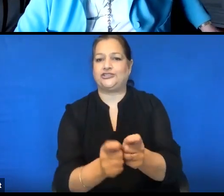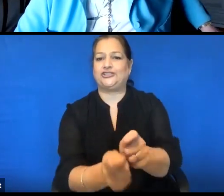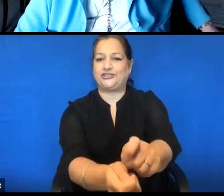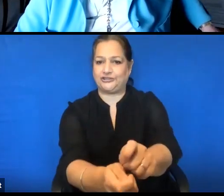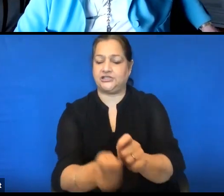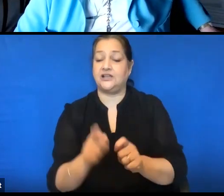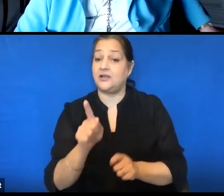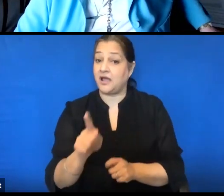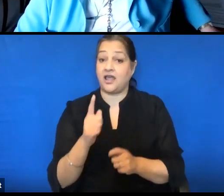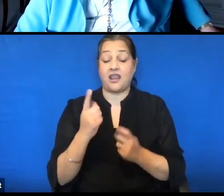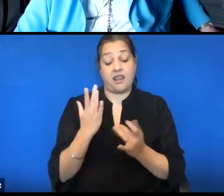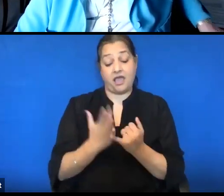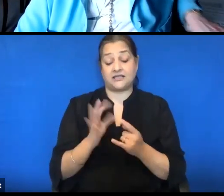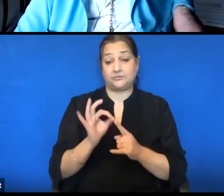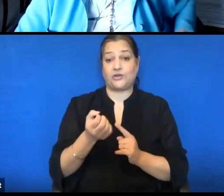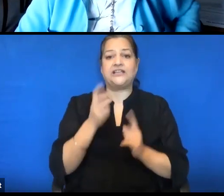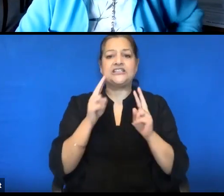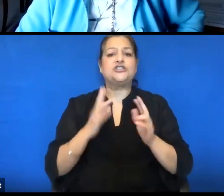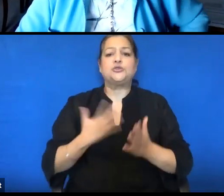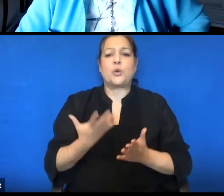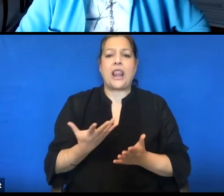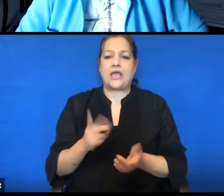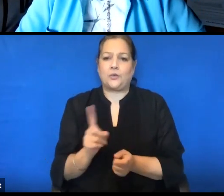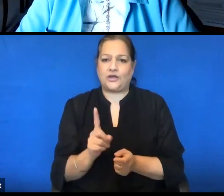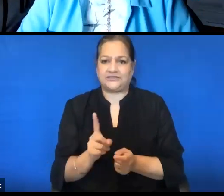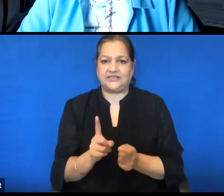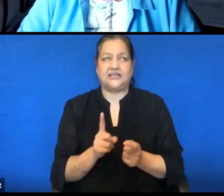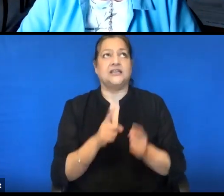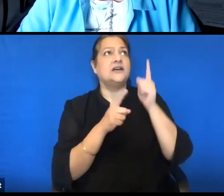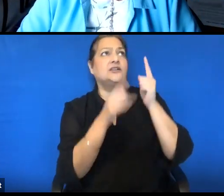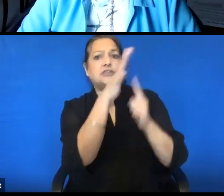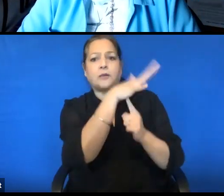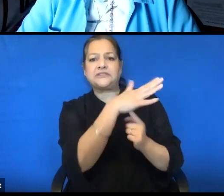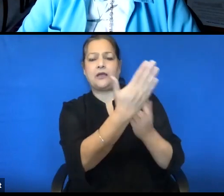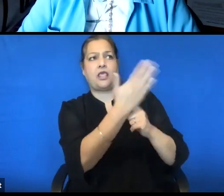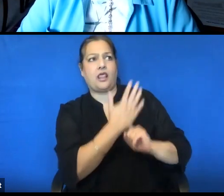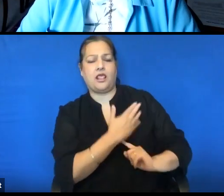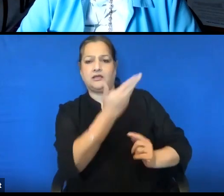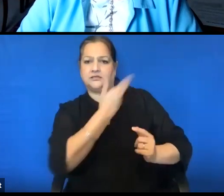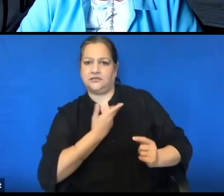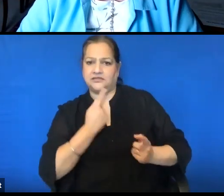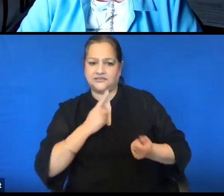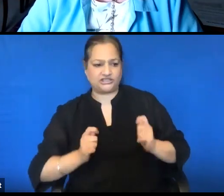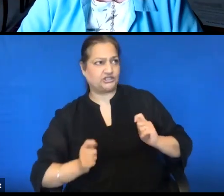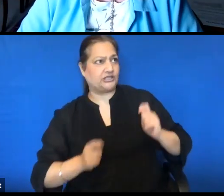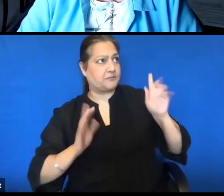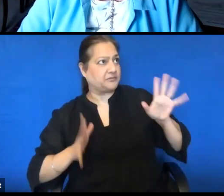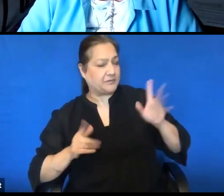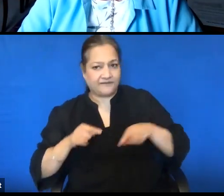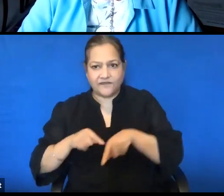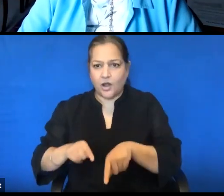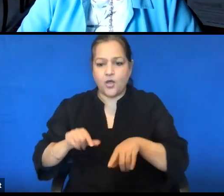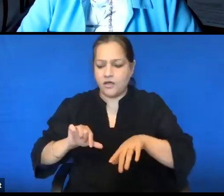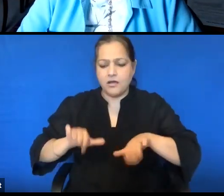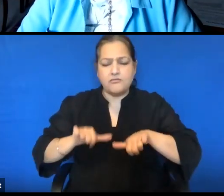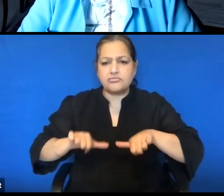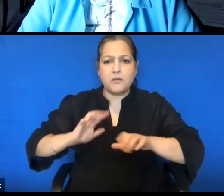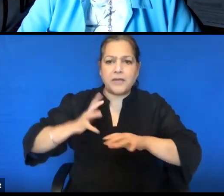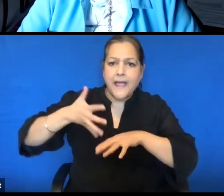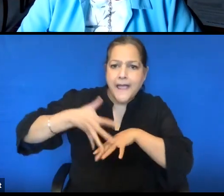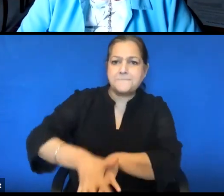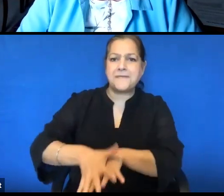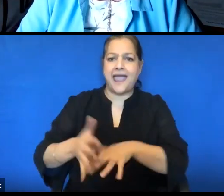can't stand is when these changes are imposed top down and happen too quickly for them to be able to embed them properly and really make the